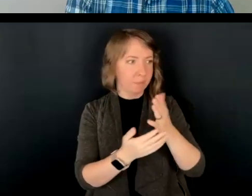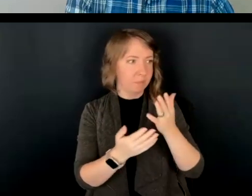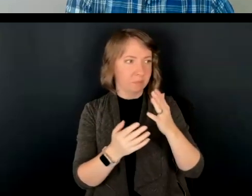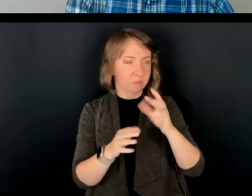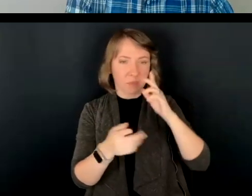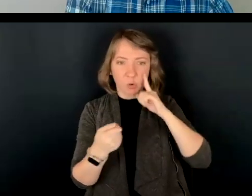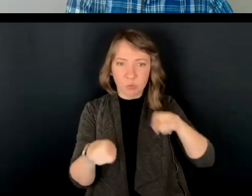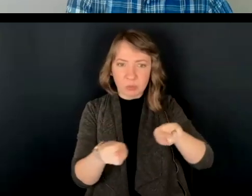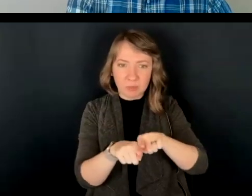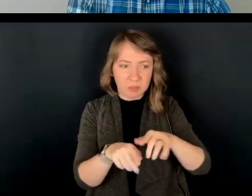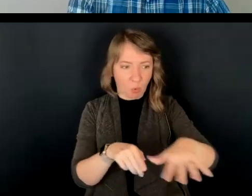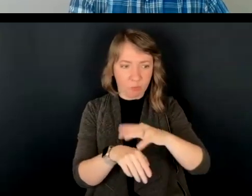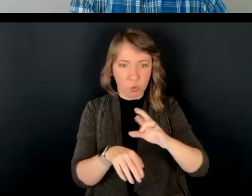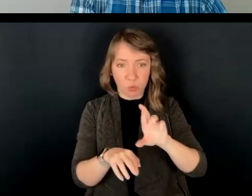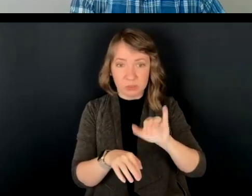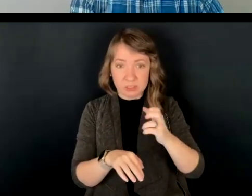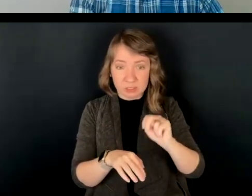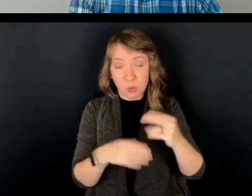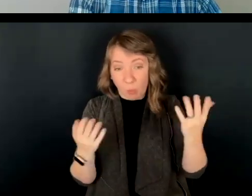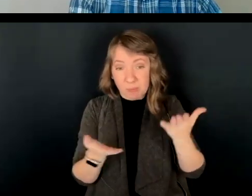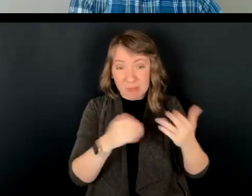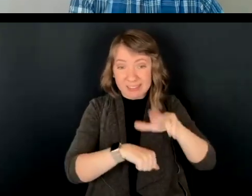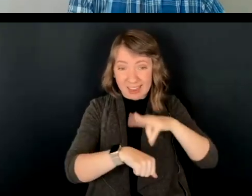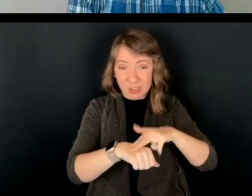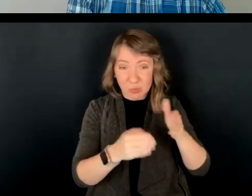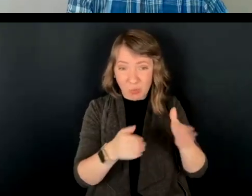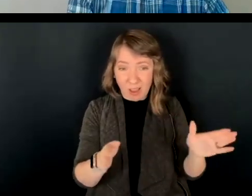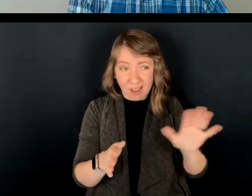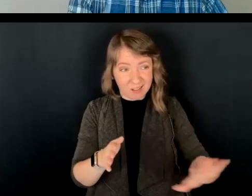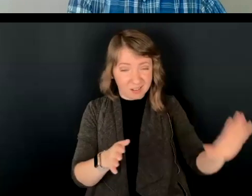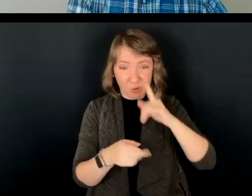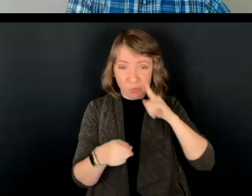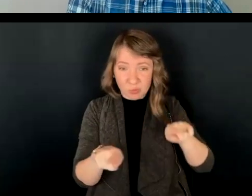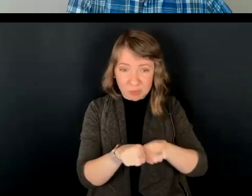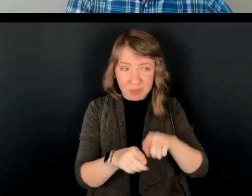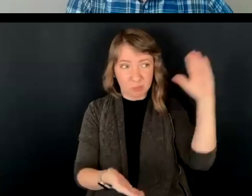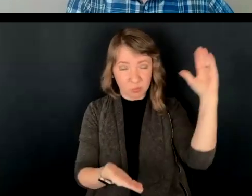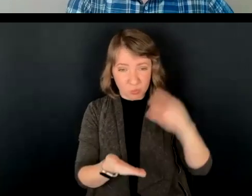fuel reduction in smoke-sensitive areas, especially for using